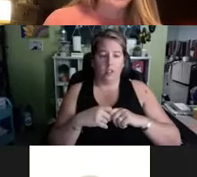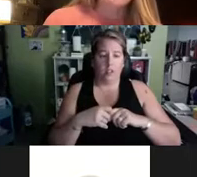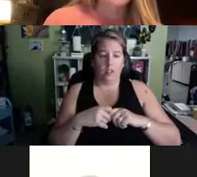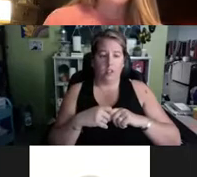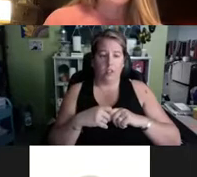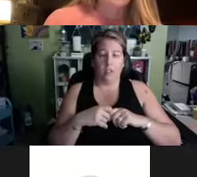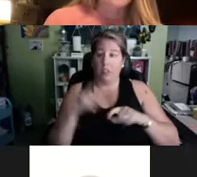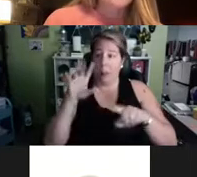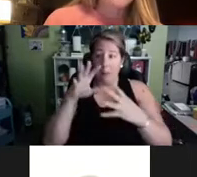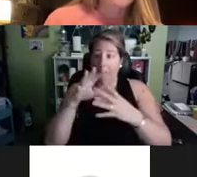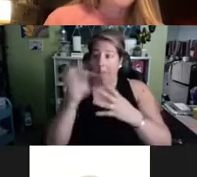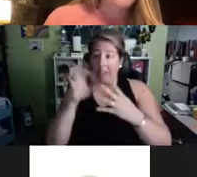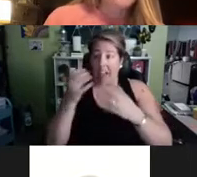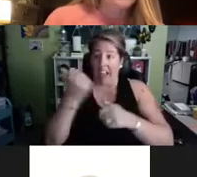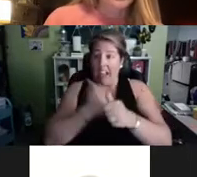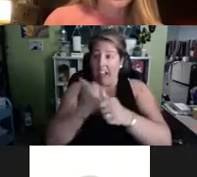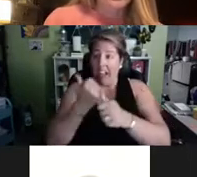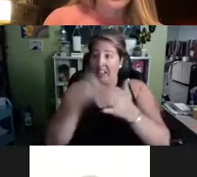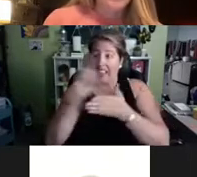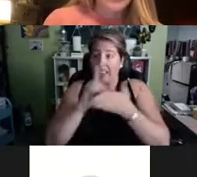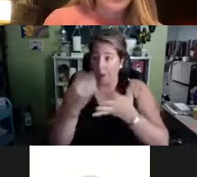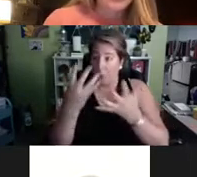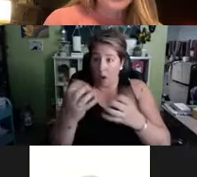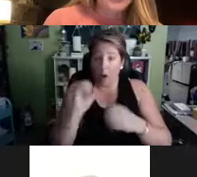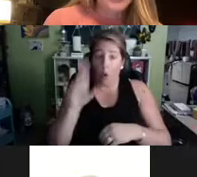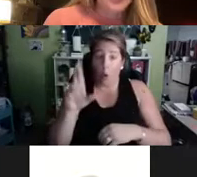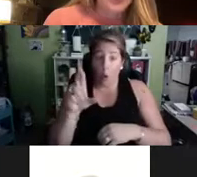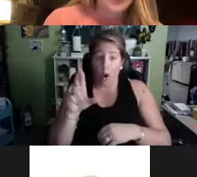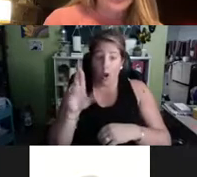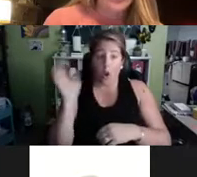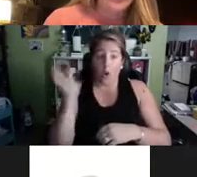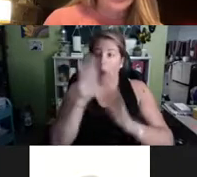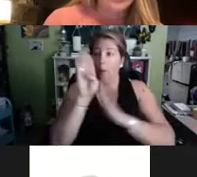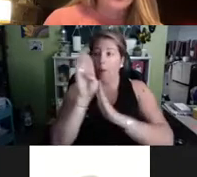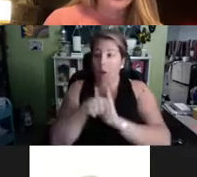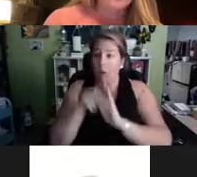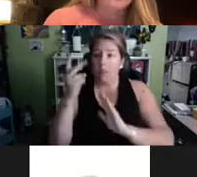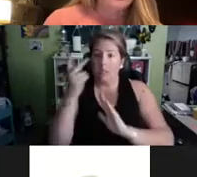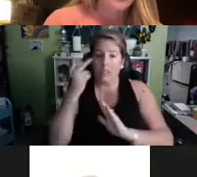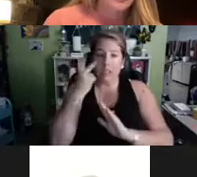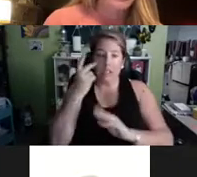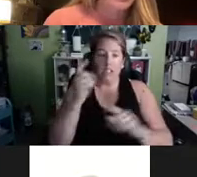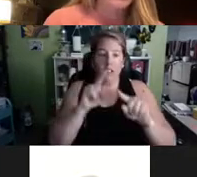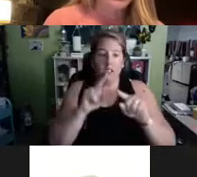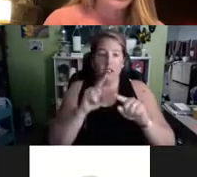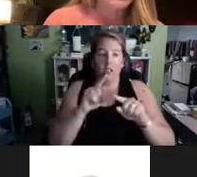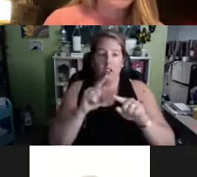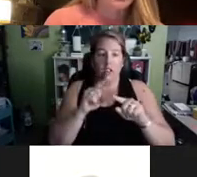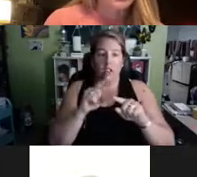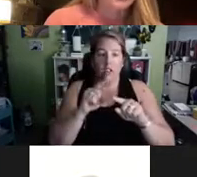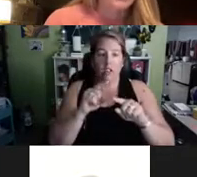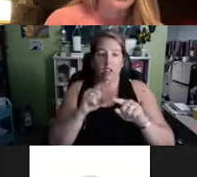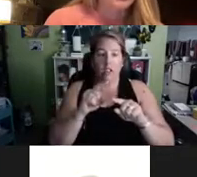that you want, or you can go to the backgrounds and you can find a background. Well,